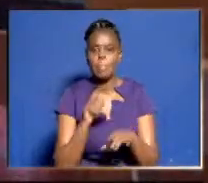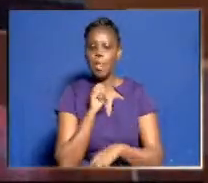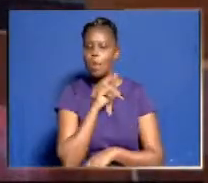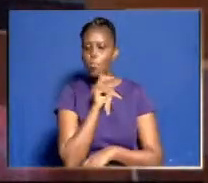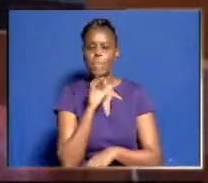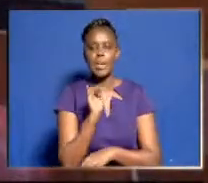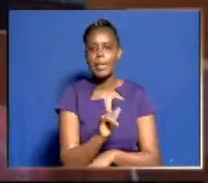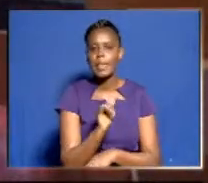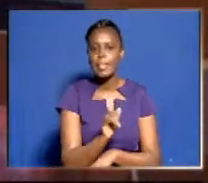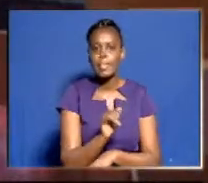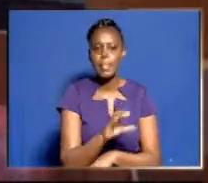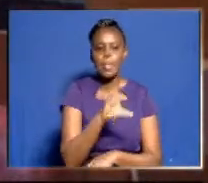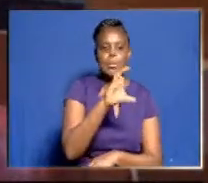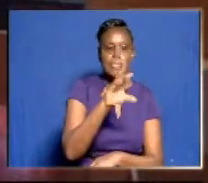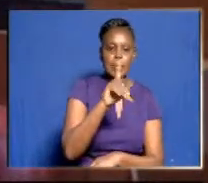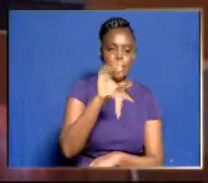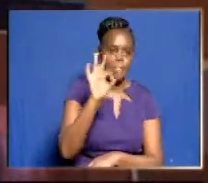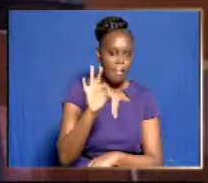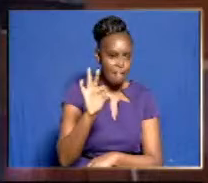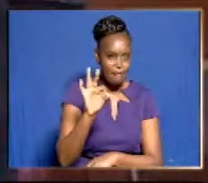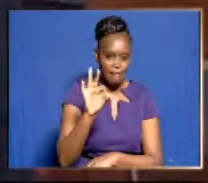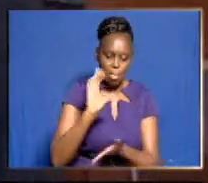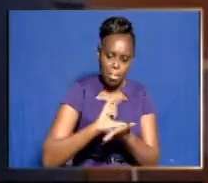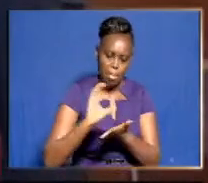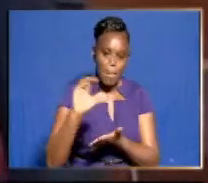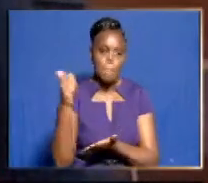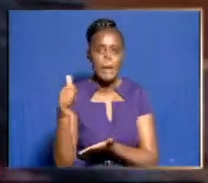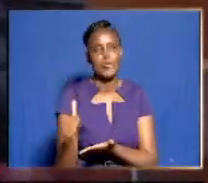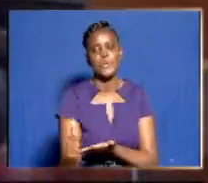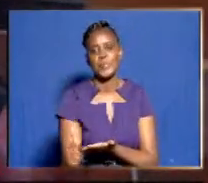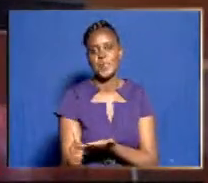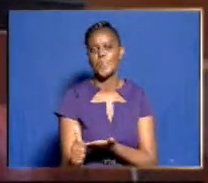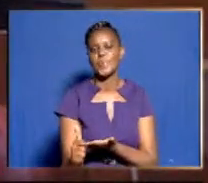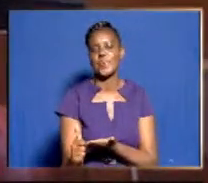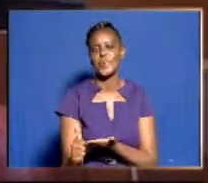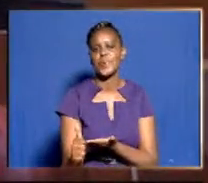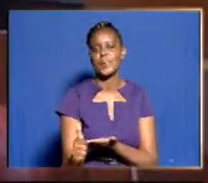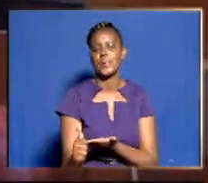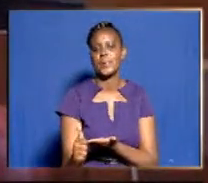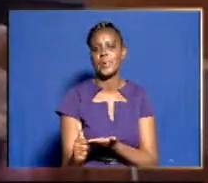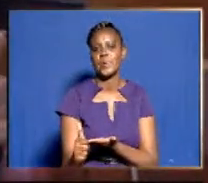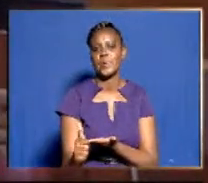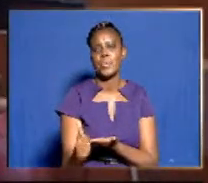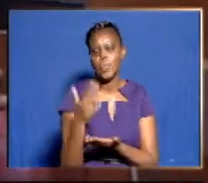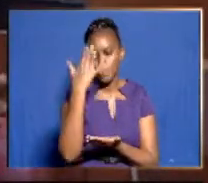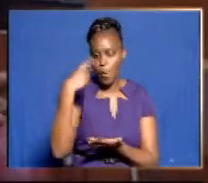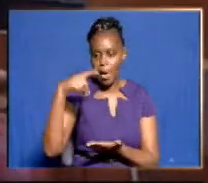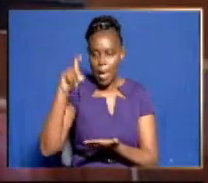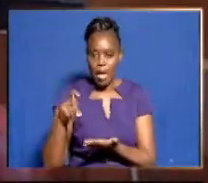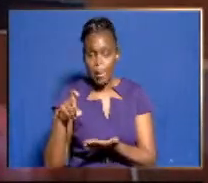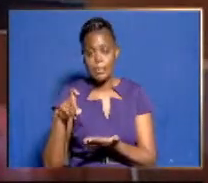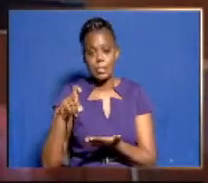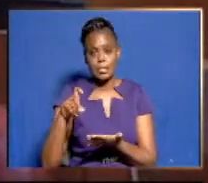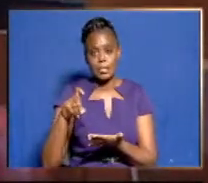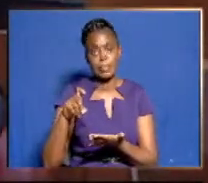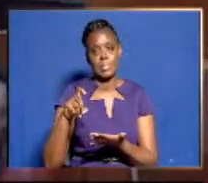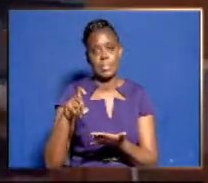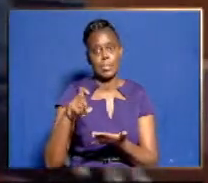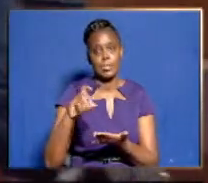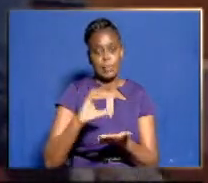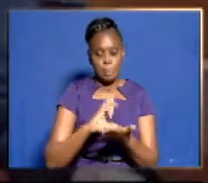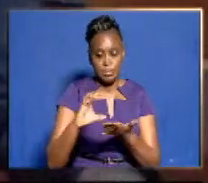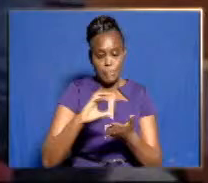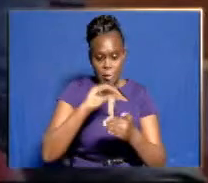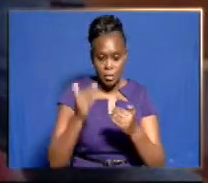that CDF money has not been released. And this has to do with exchequer releases, Mr. Speaker, that the country is